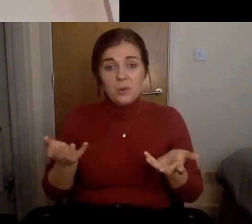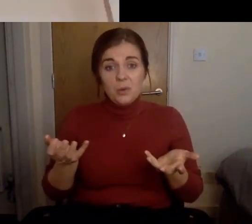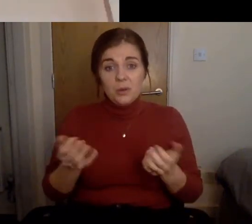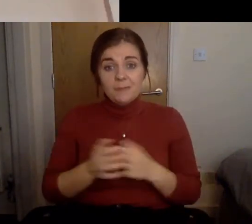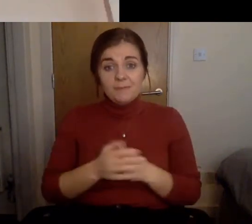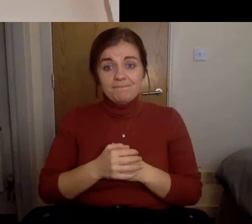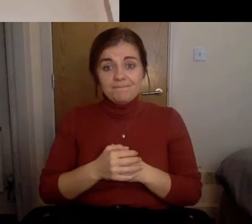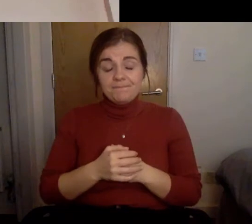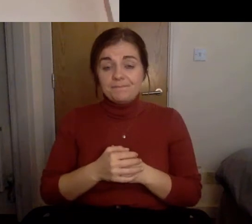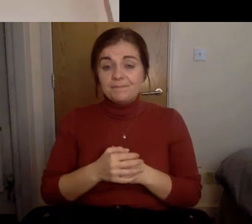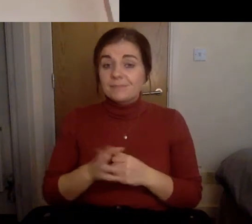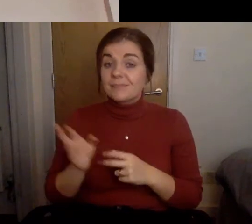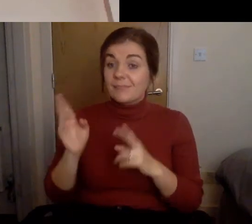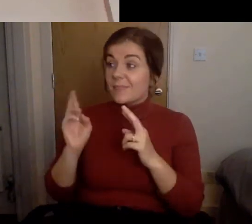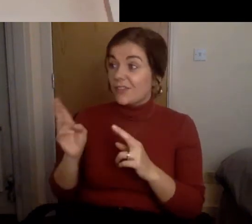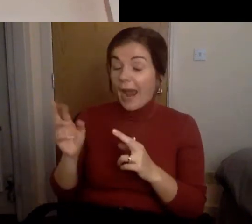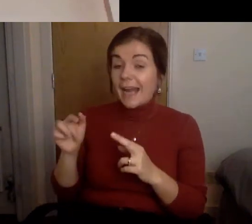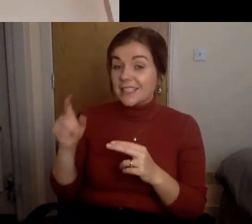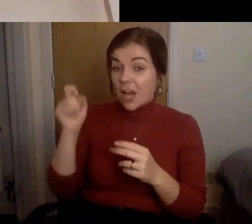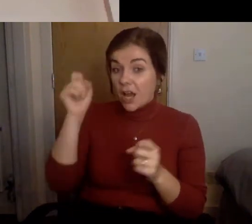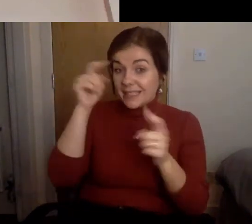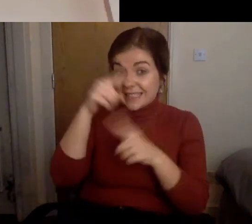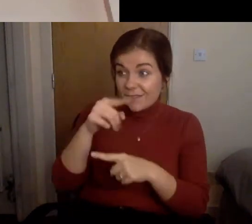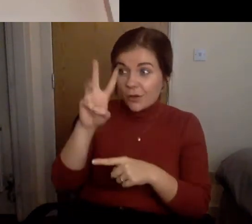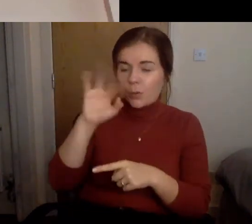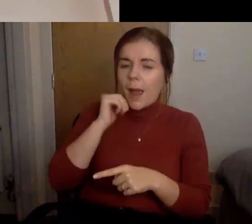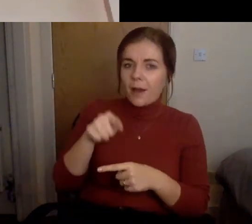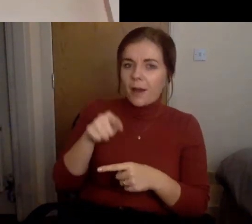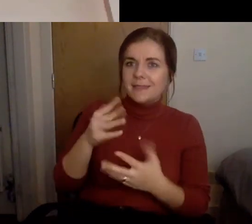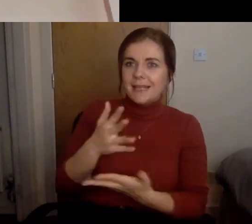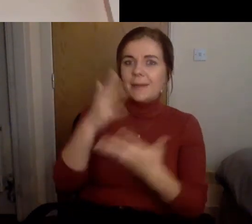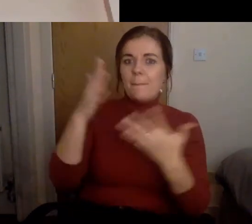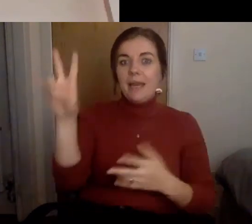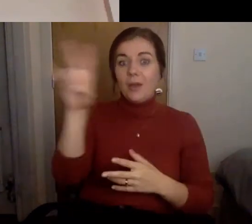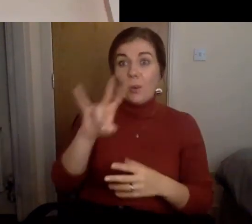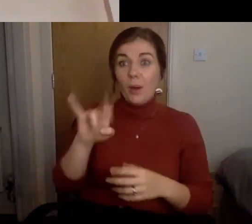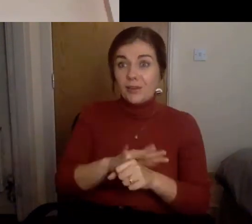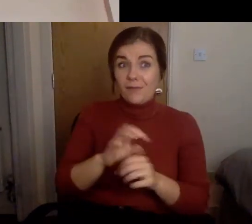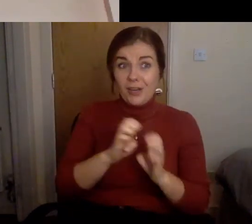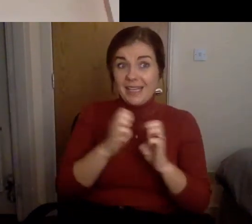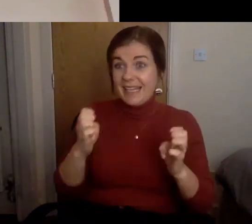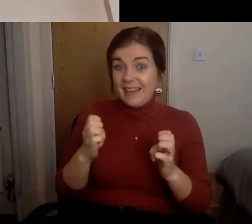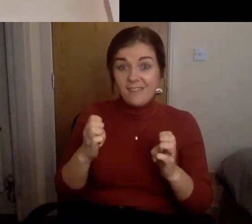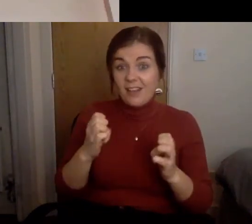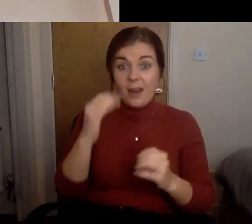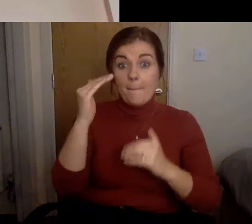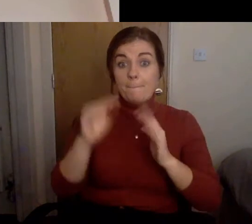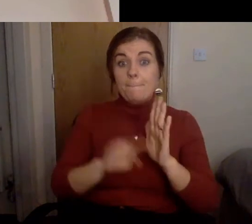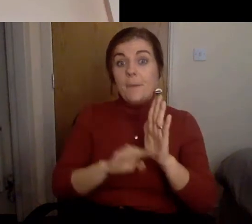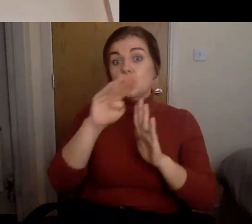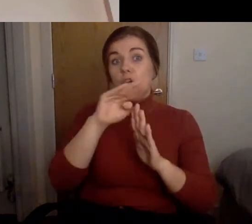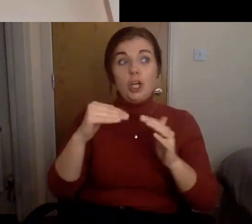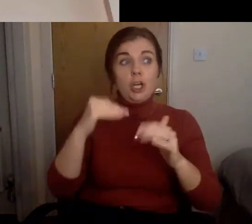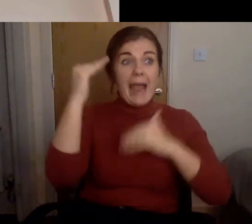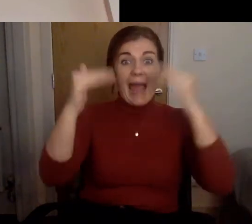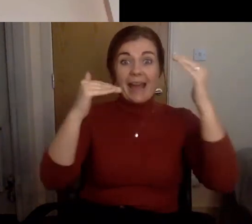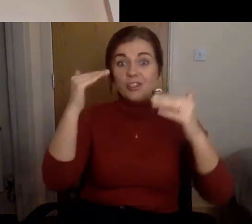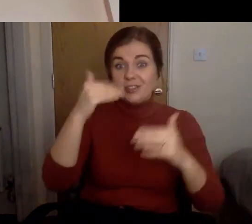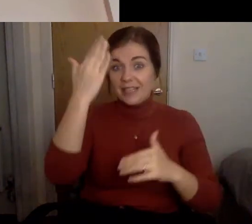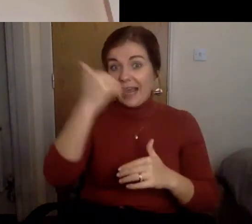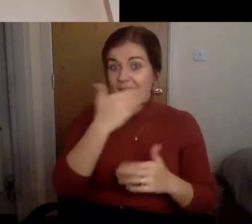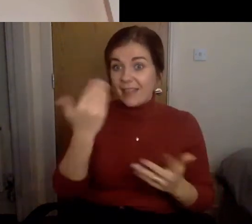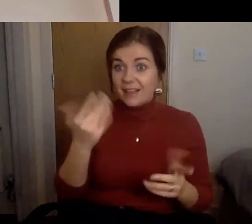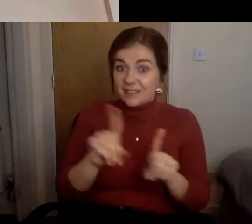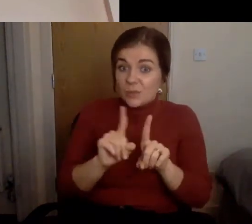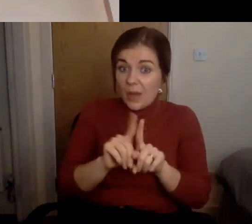suppose they're hard because they're the big questions for mature adult Catholics as well. Absolutely. You know, like, so, like, you